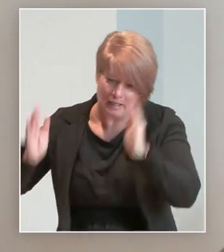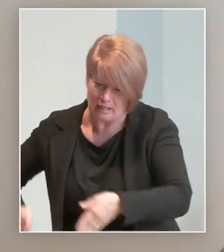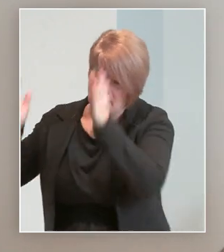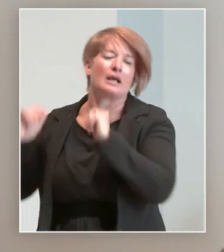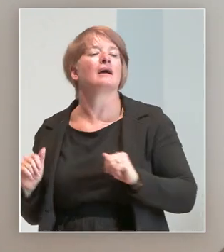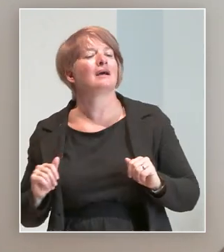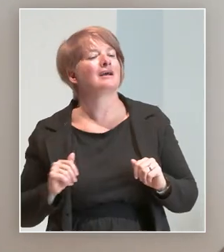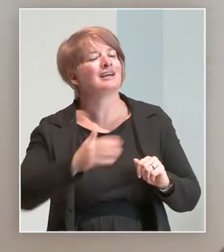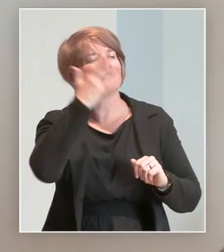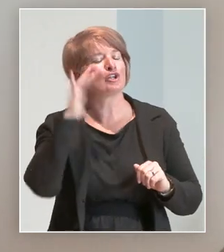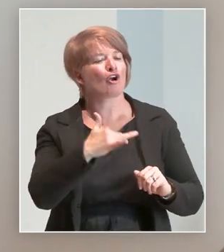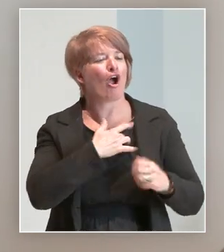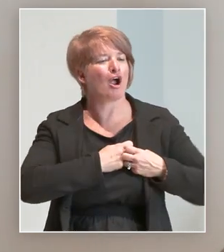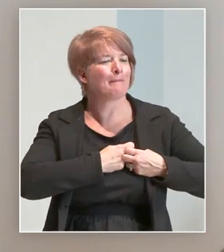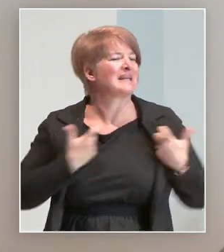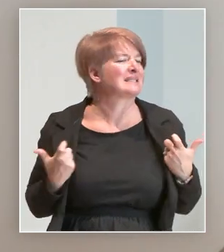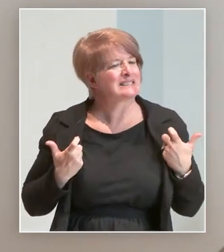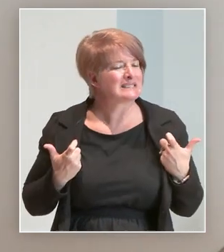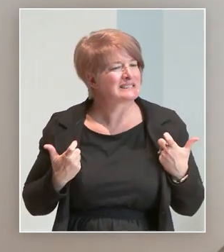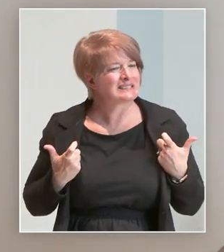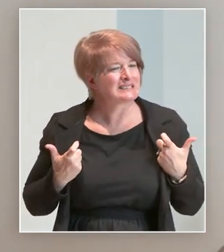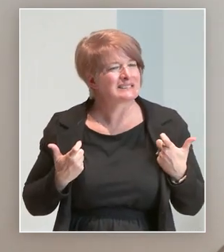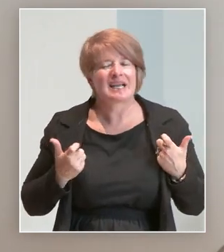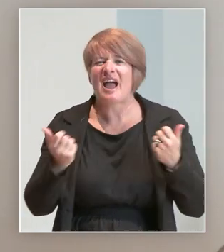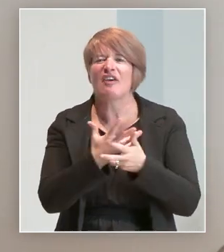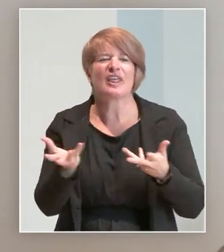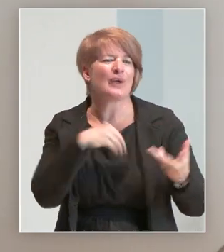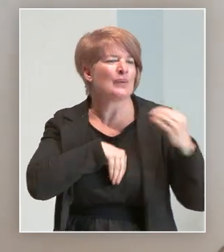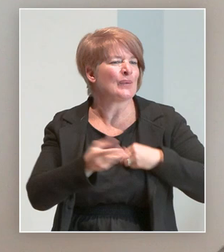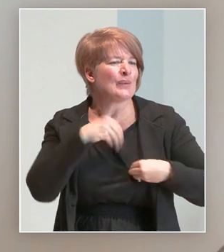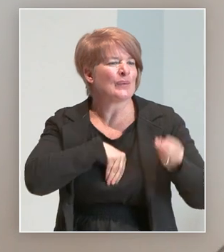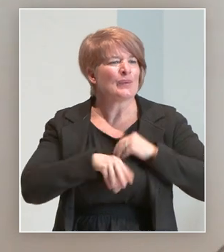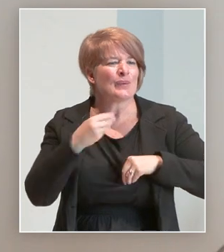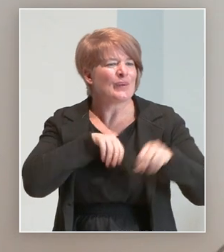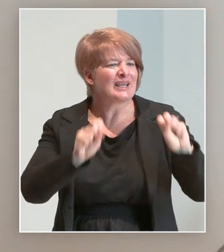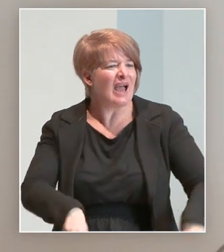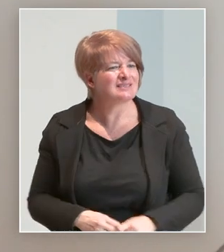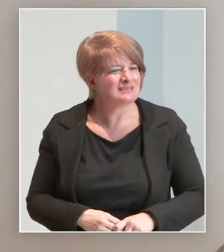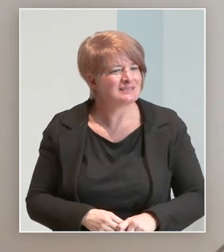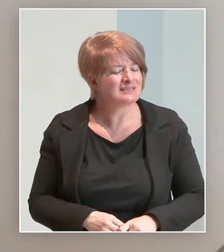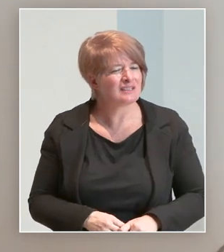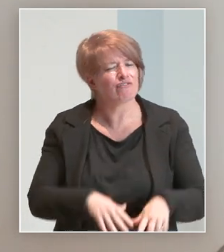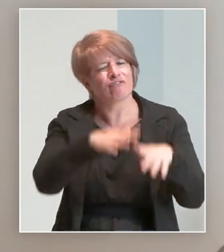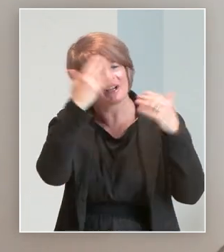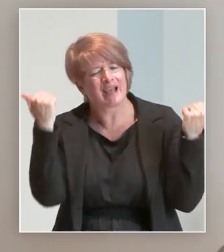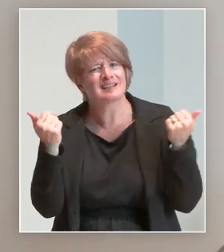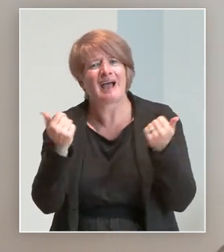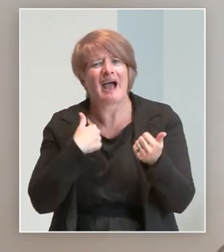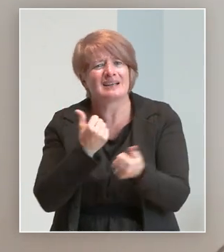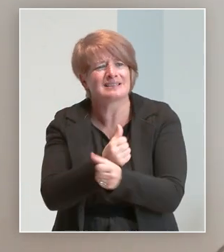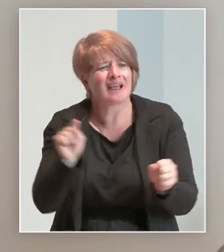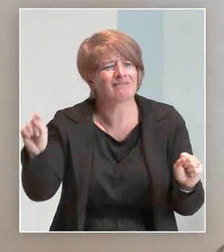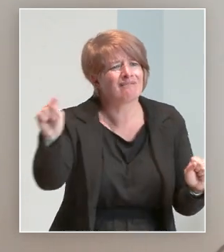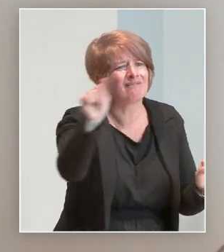forgets the size of her heart, her capacity for holding all the things. She forgets the lives she's saved.